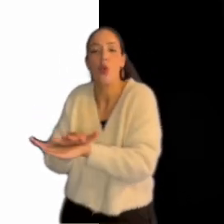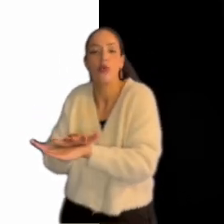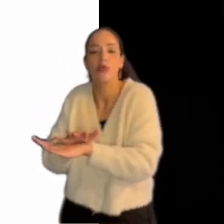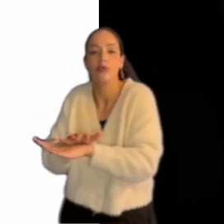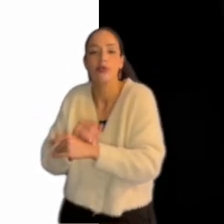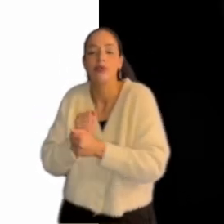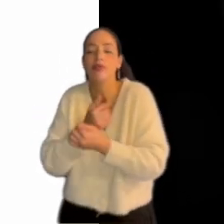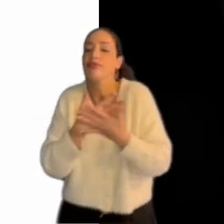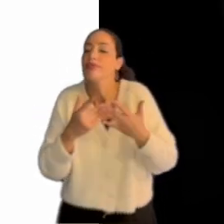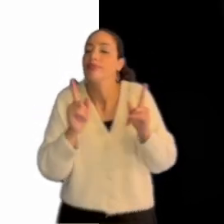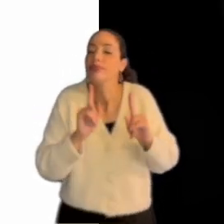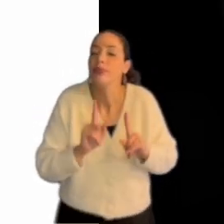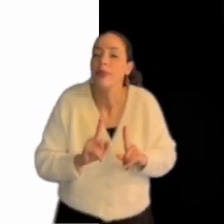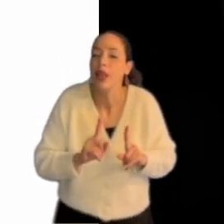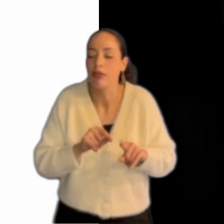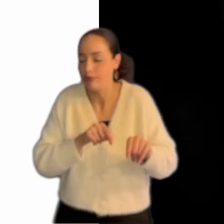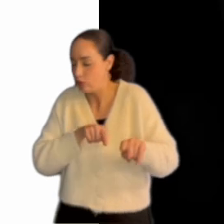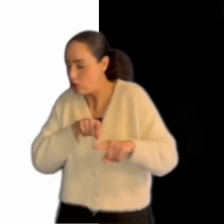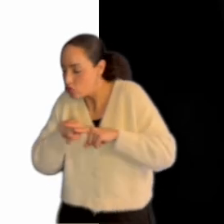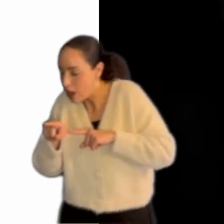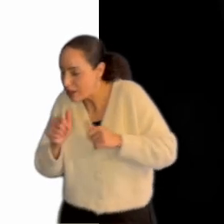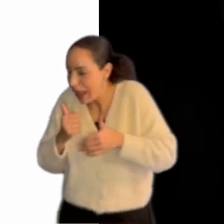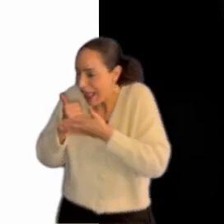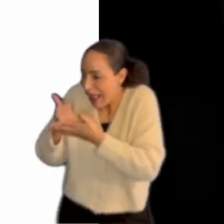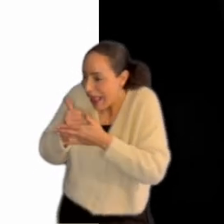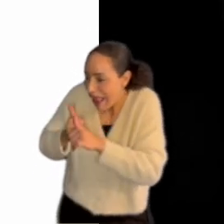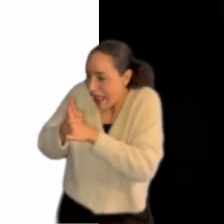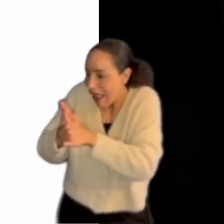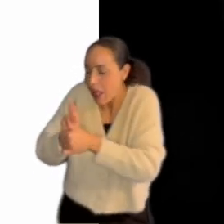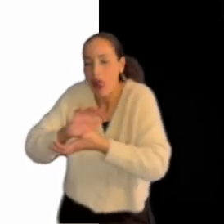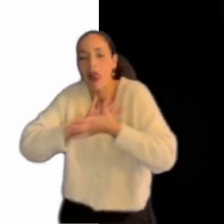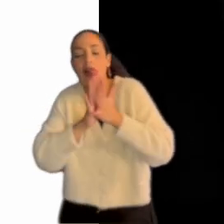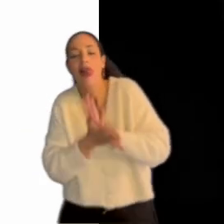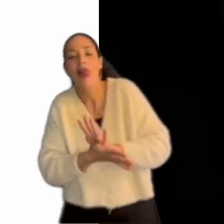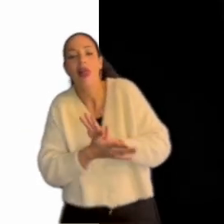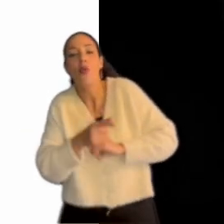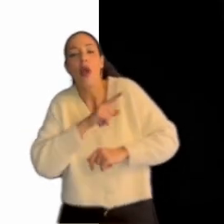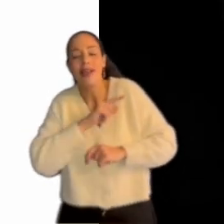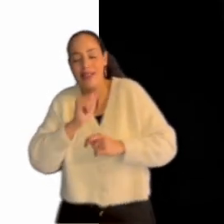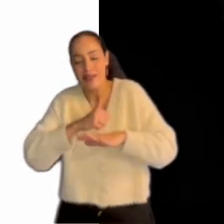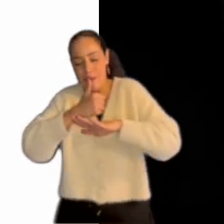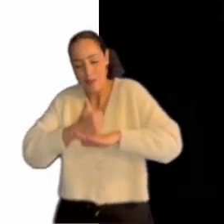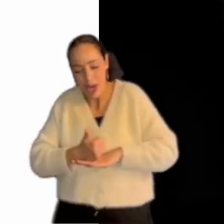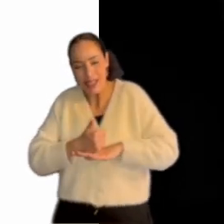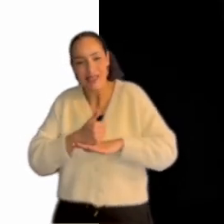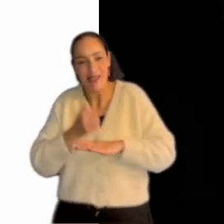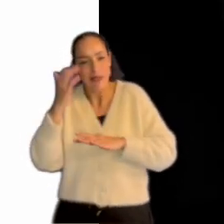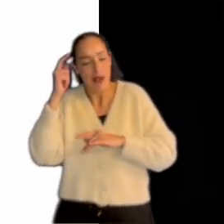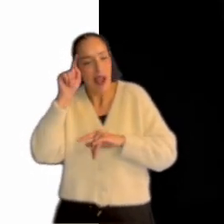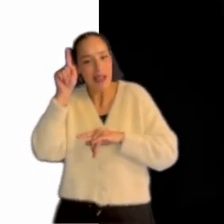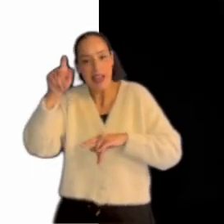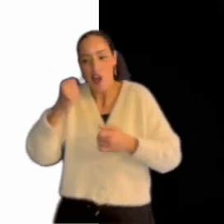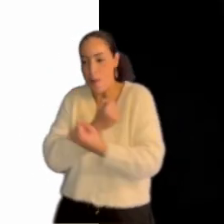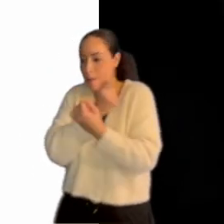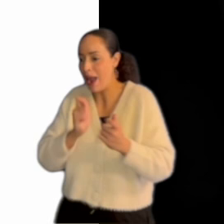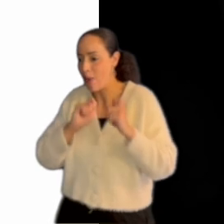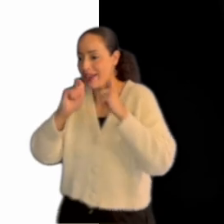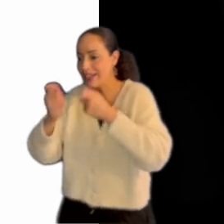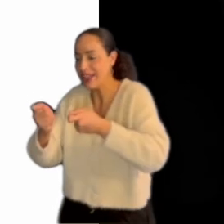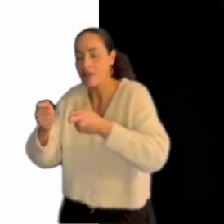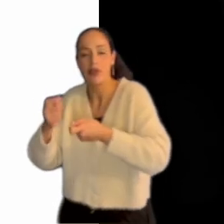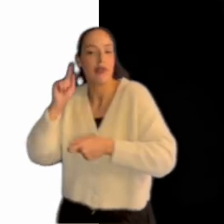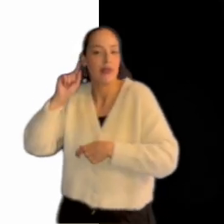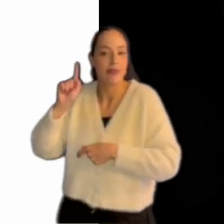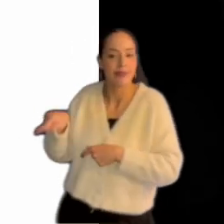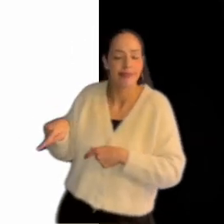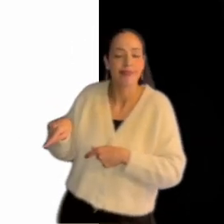observed. No intervention that takes power away from the survivor can possibly foster her recovery, no matter how much it appears to be in her